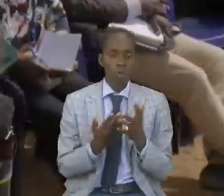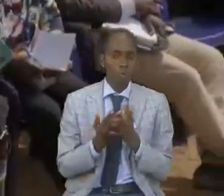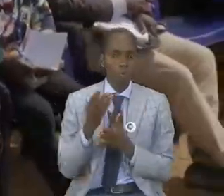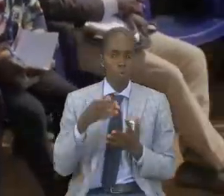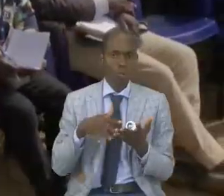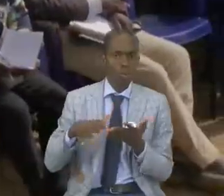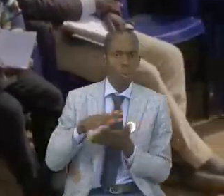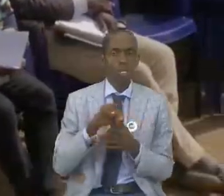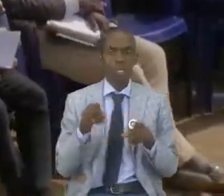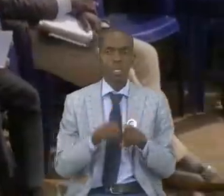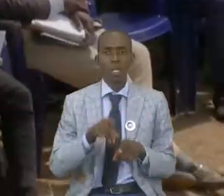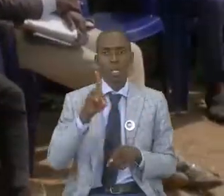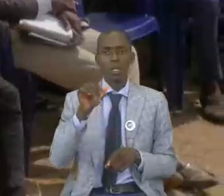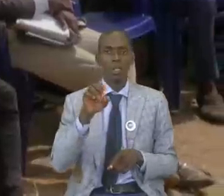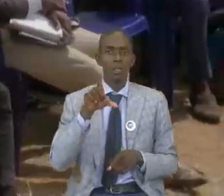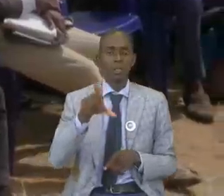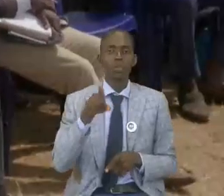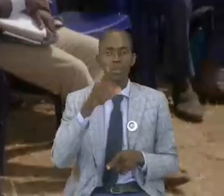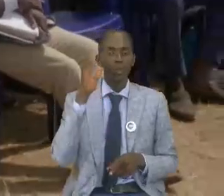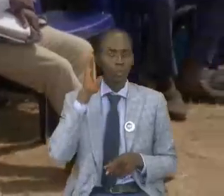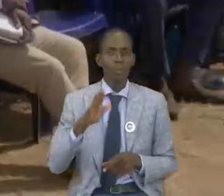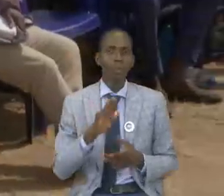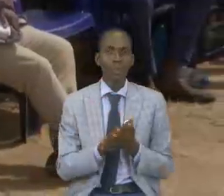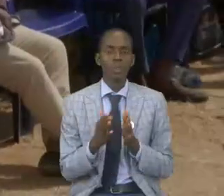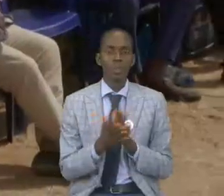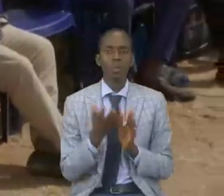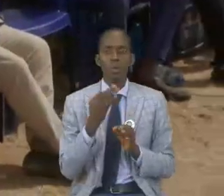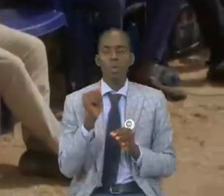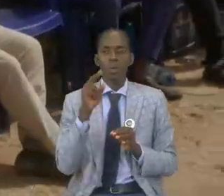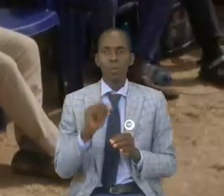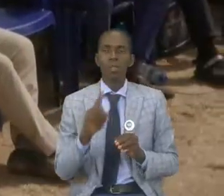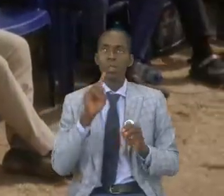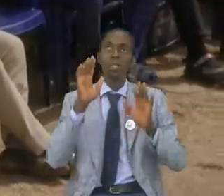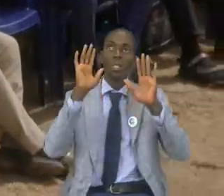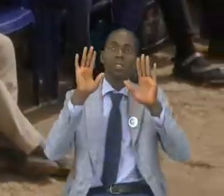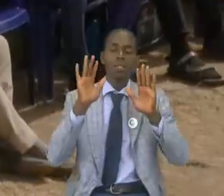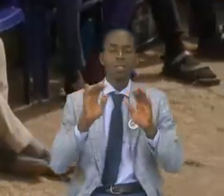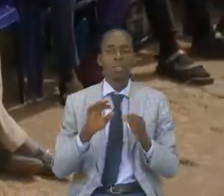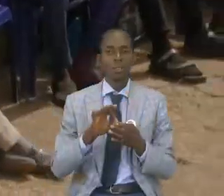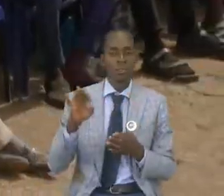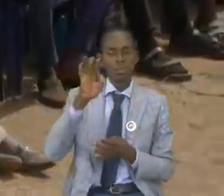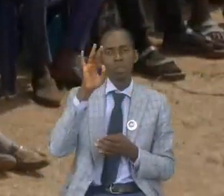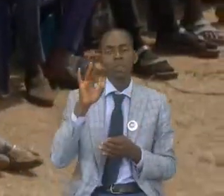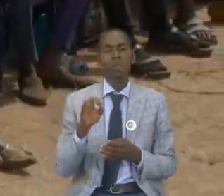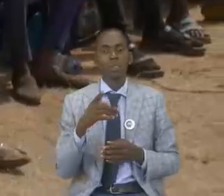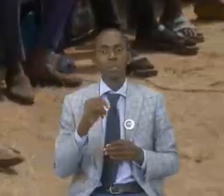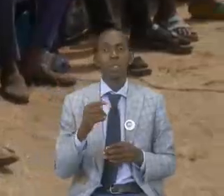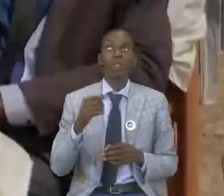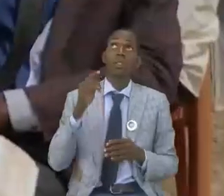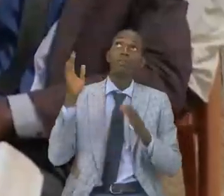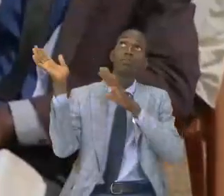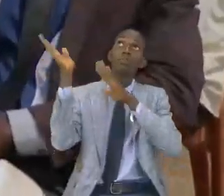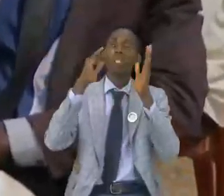like Daniel, you become of an excellent, extraordinary spirit, the sky is the